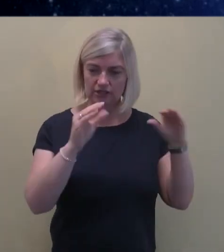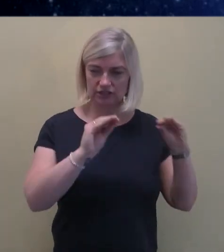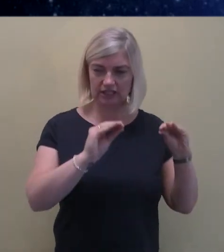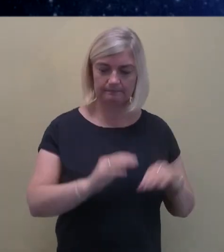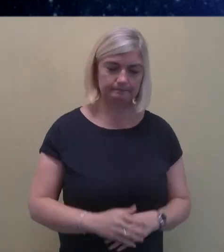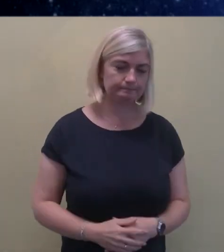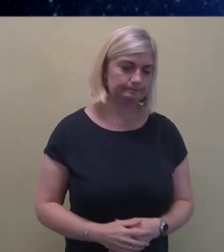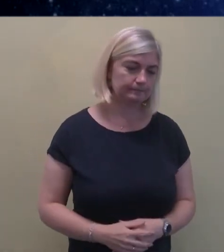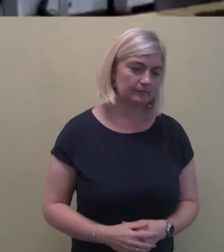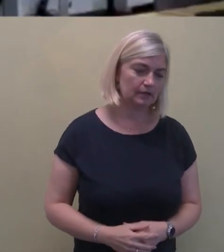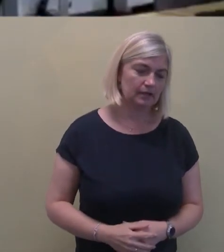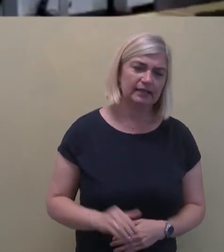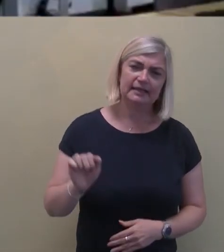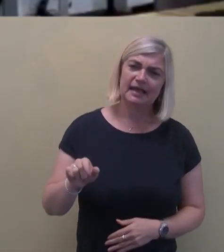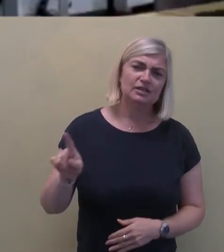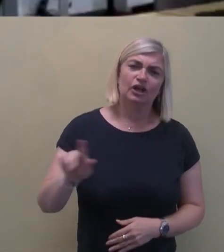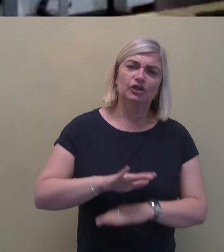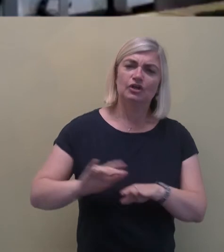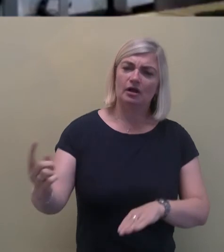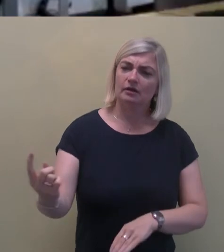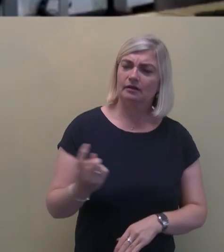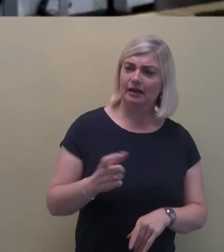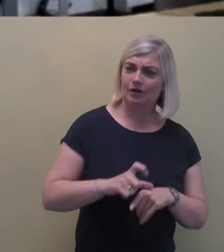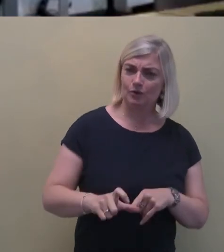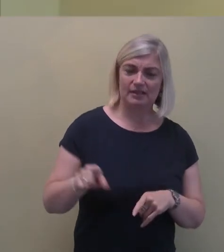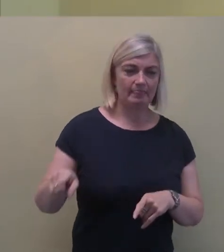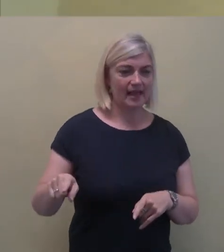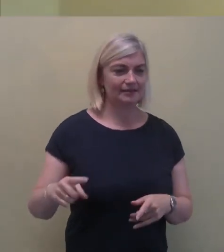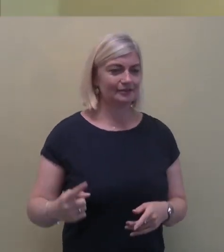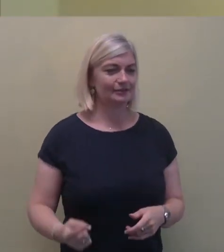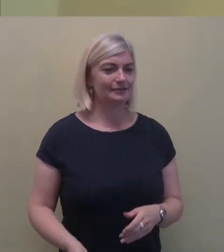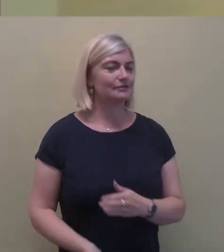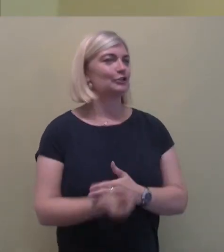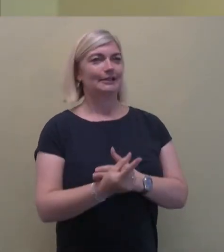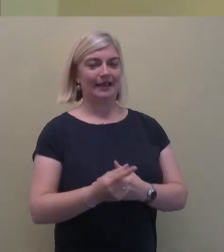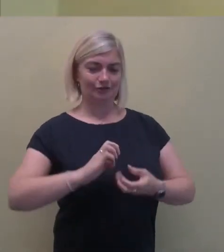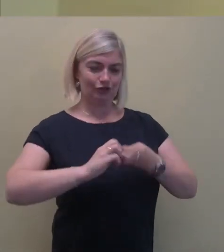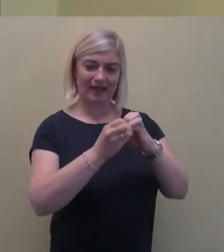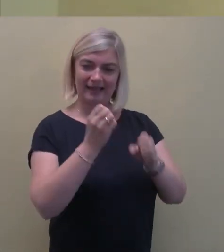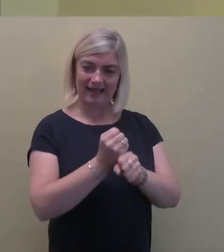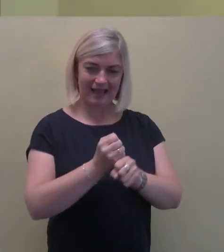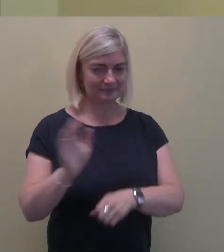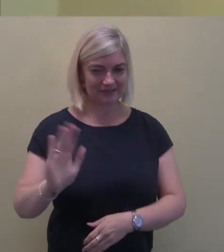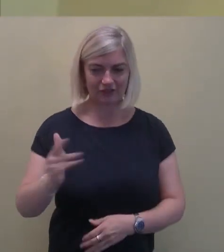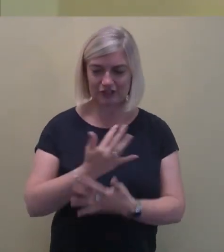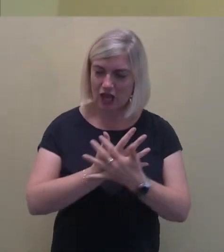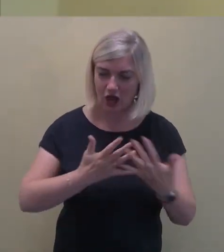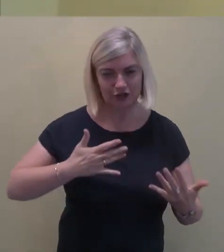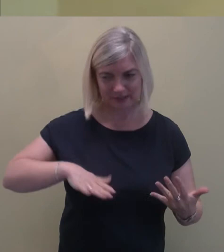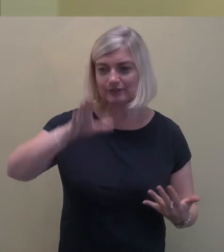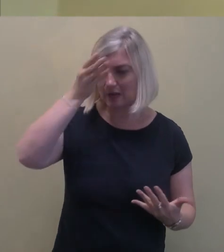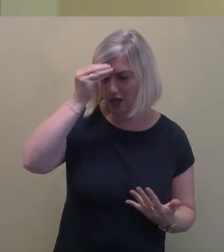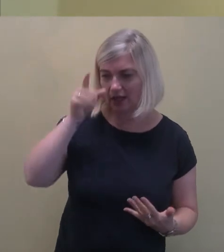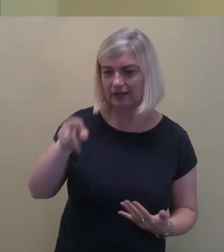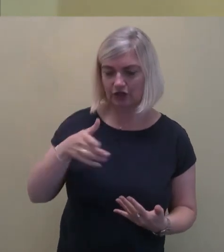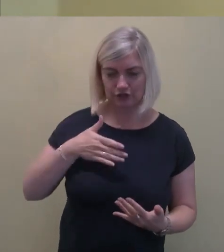games programming. So I'll just highlight that. It is important for students to remember that you're not going to come into our course and just suddenly be